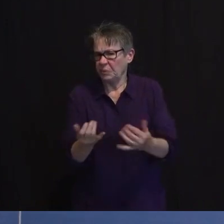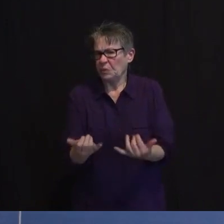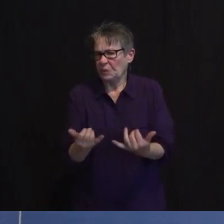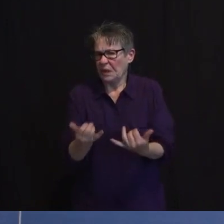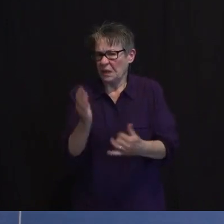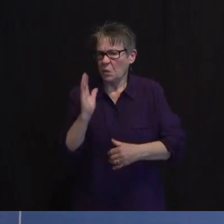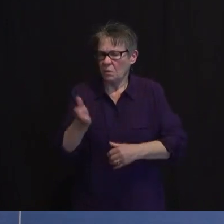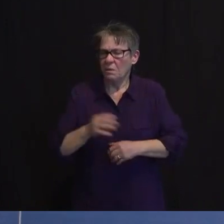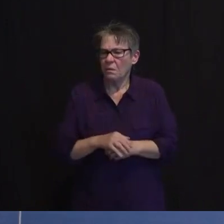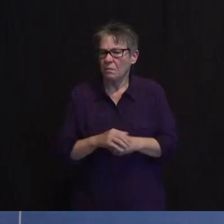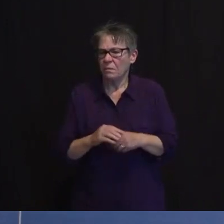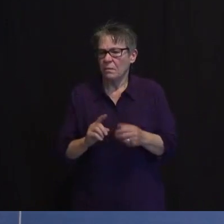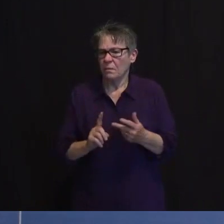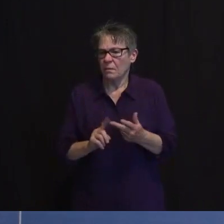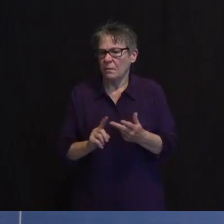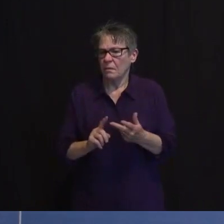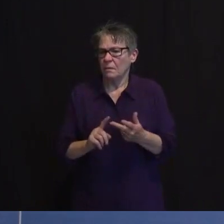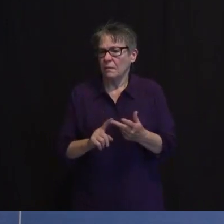next week.